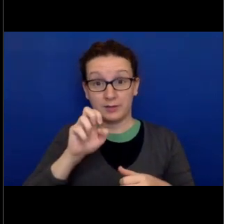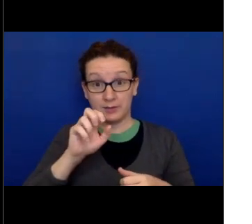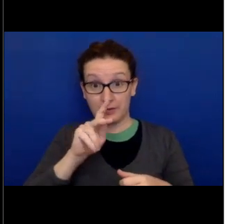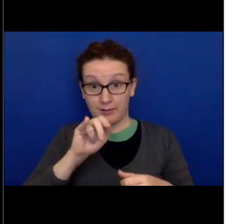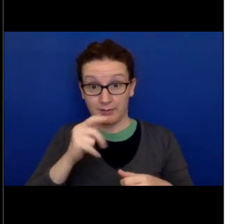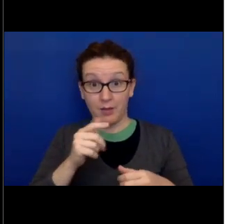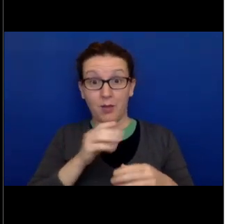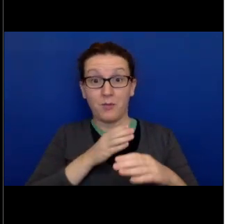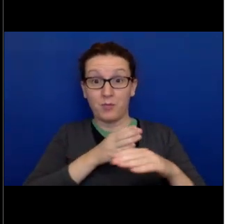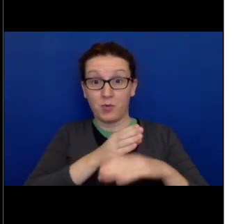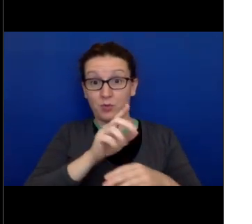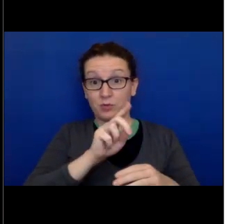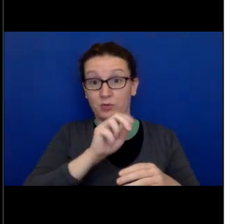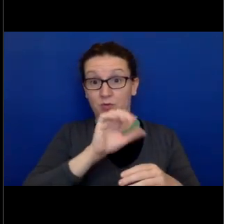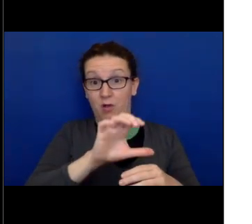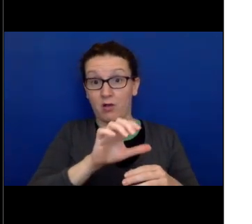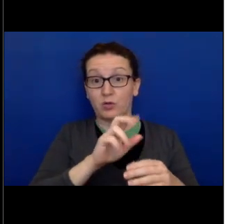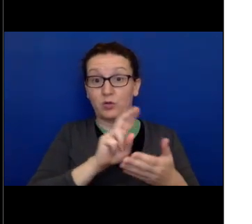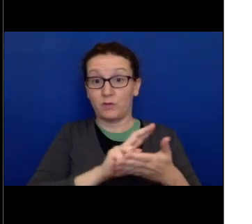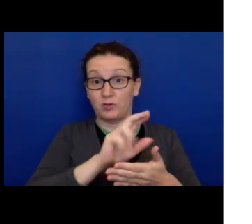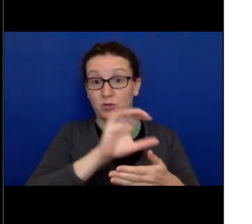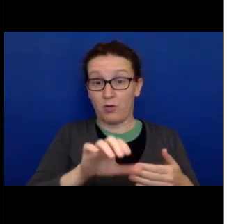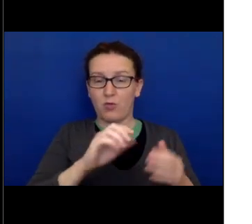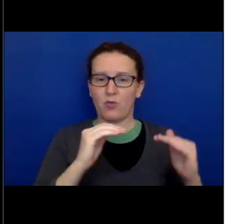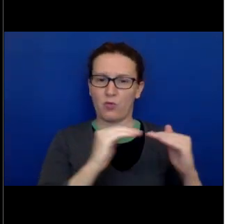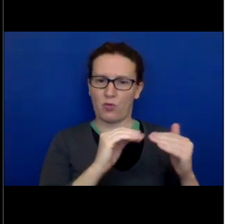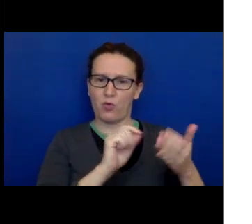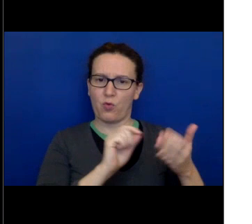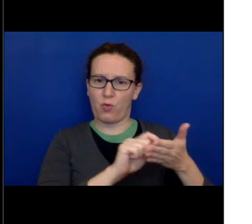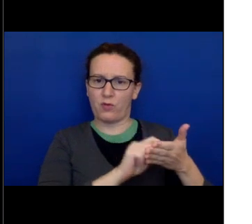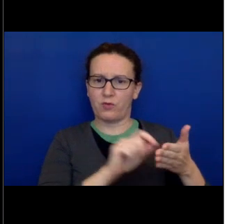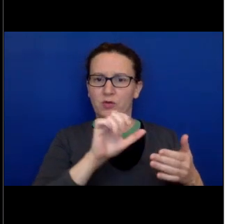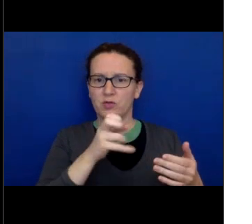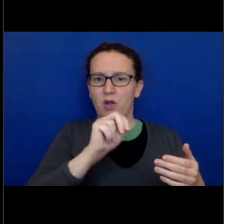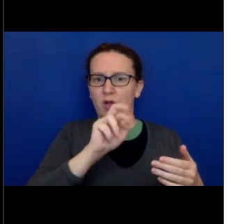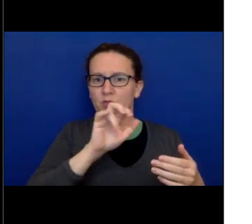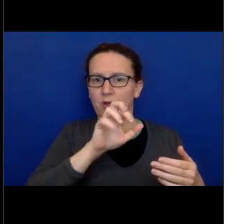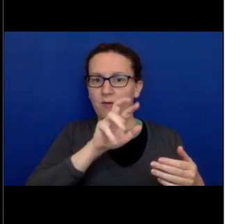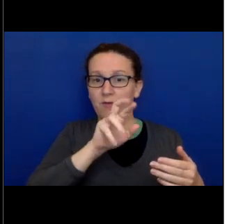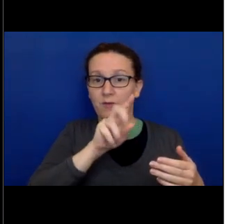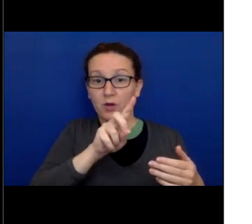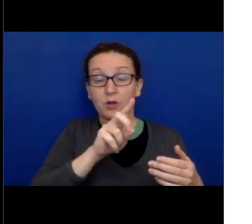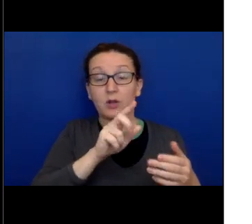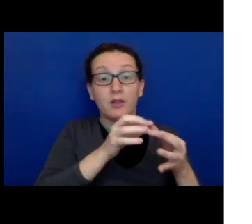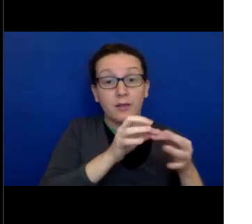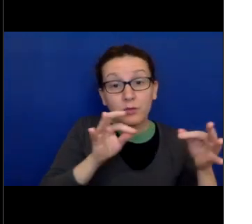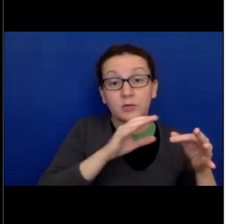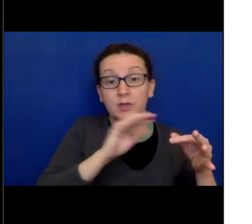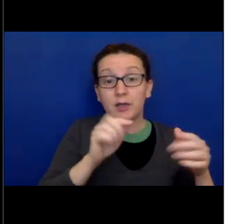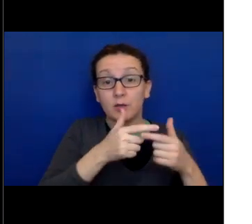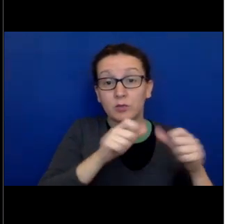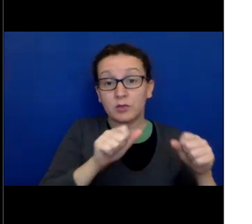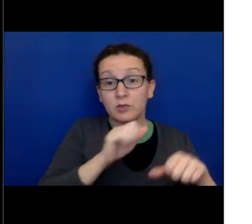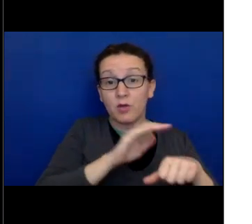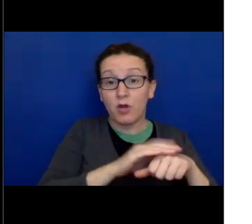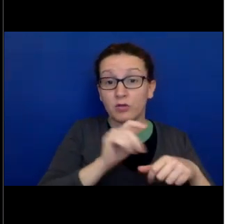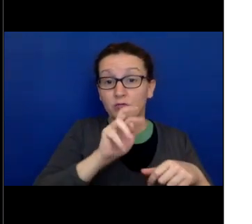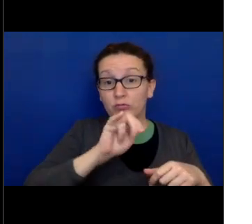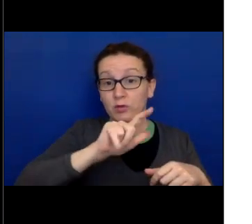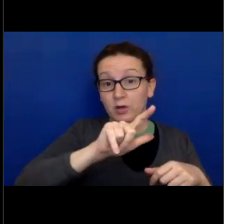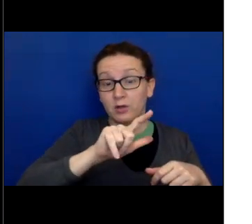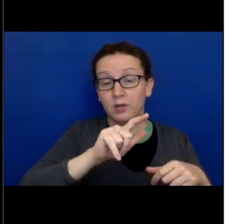Chicago and the co-author with John Rickford of Language and Linguistics on the Trial, Hearing Rachel Jeantel and